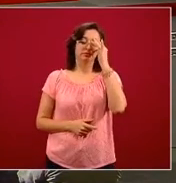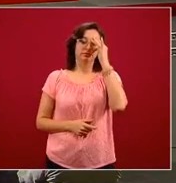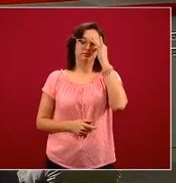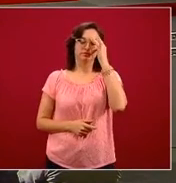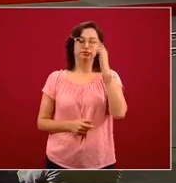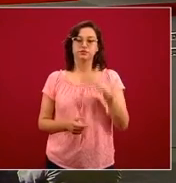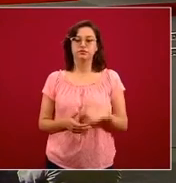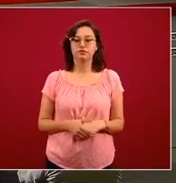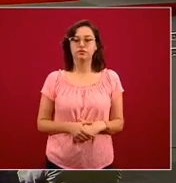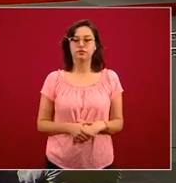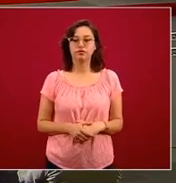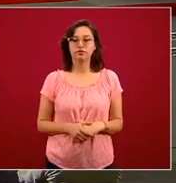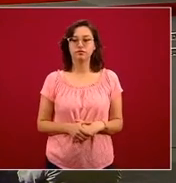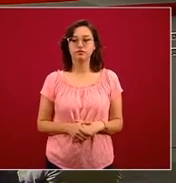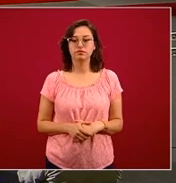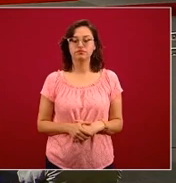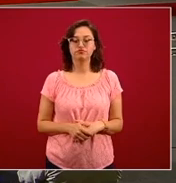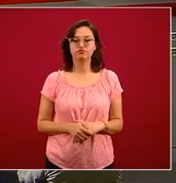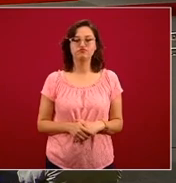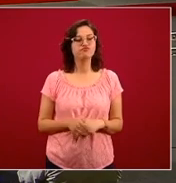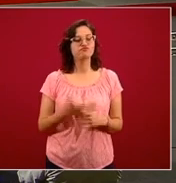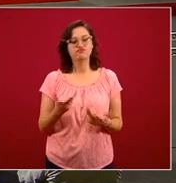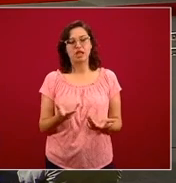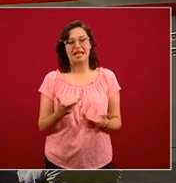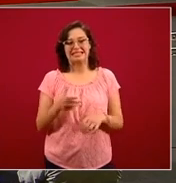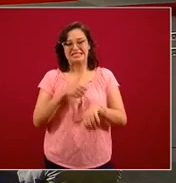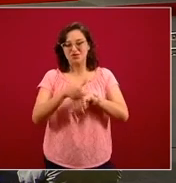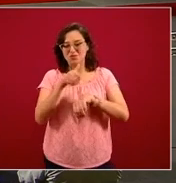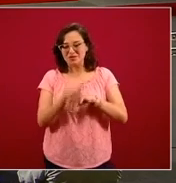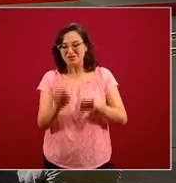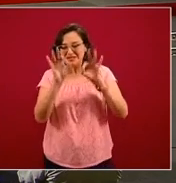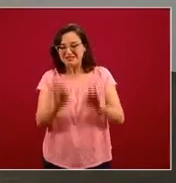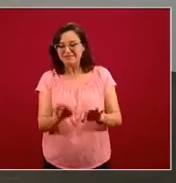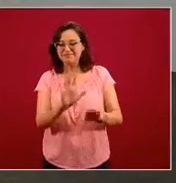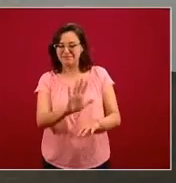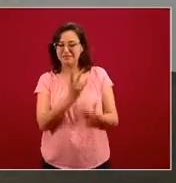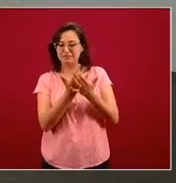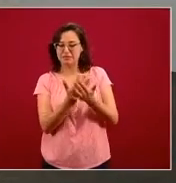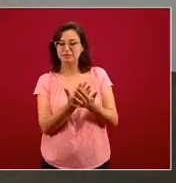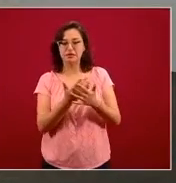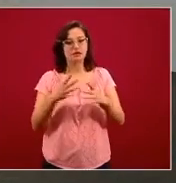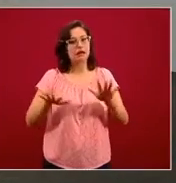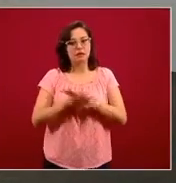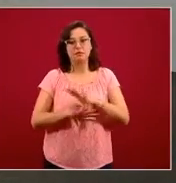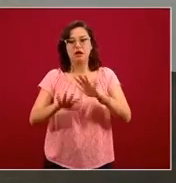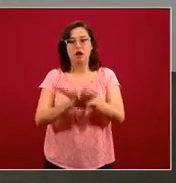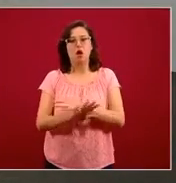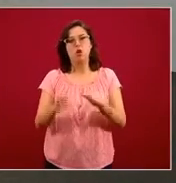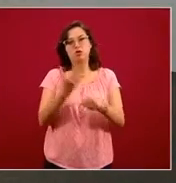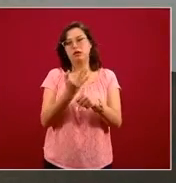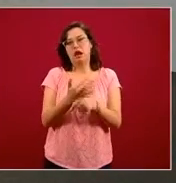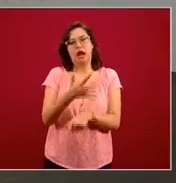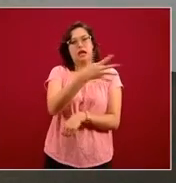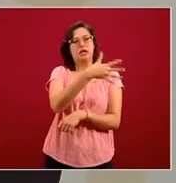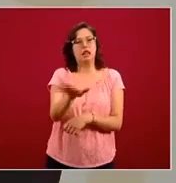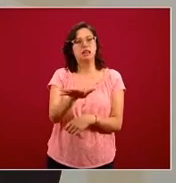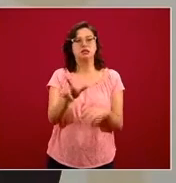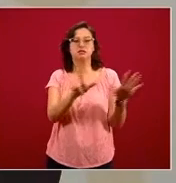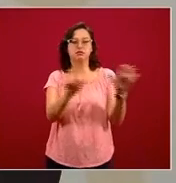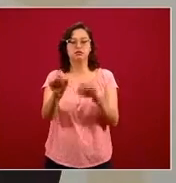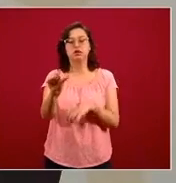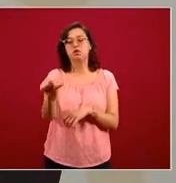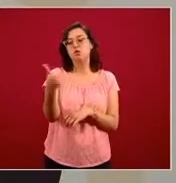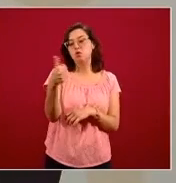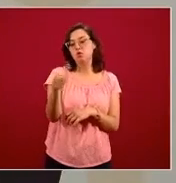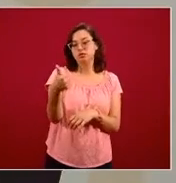it. Yes, I'm going to be more specific about that a little bit later. I just have that general piece